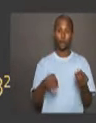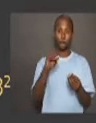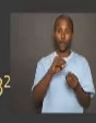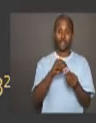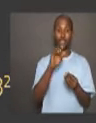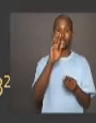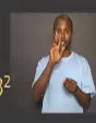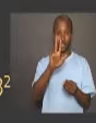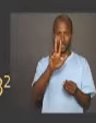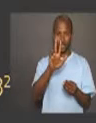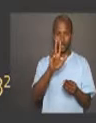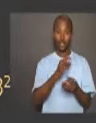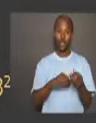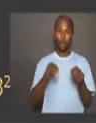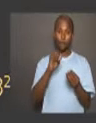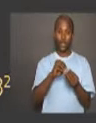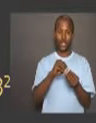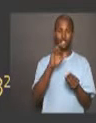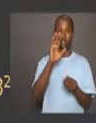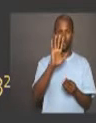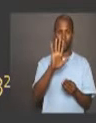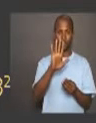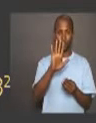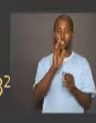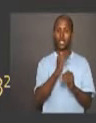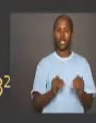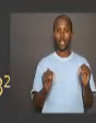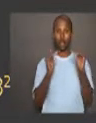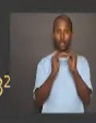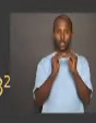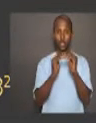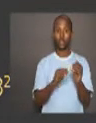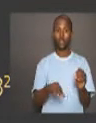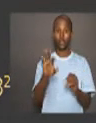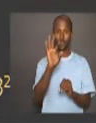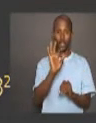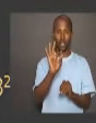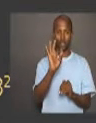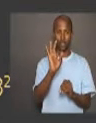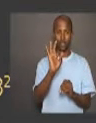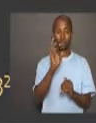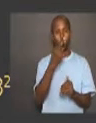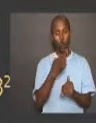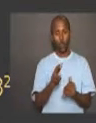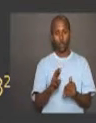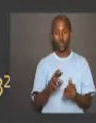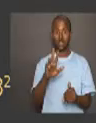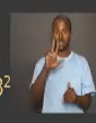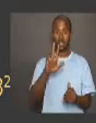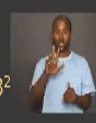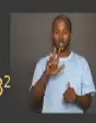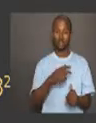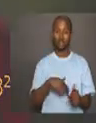plus 3 plus 5 equals 9, or